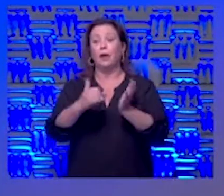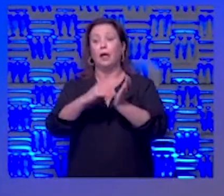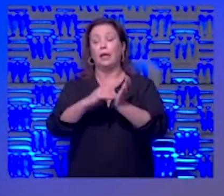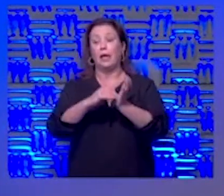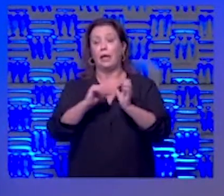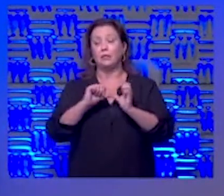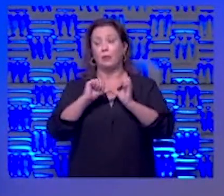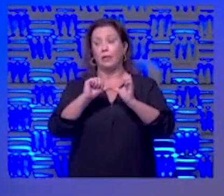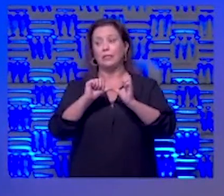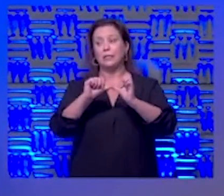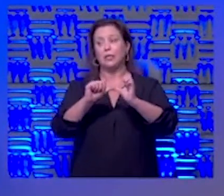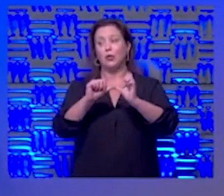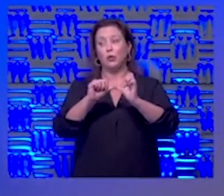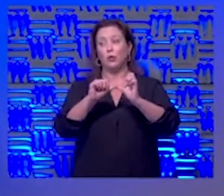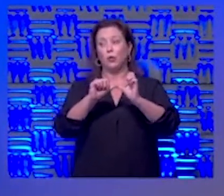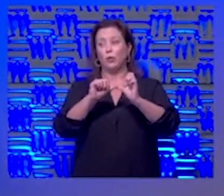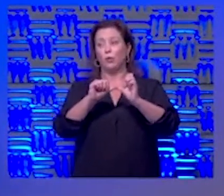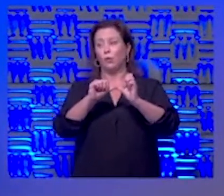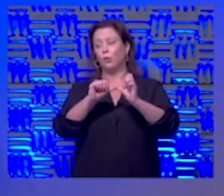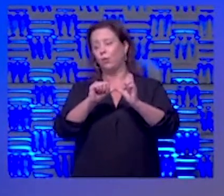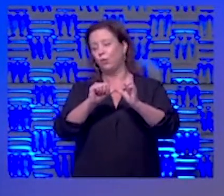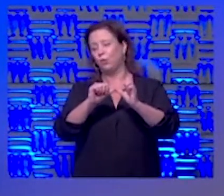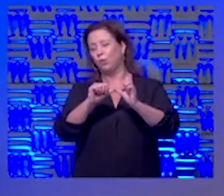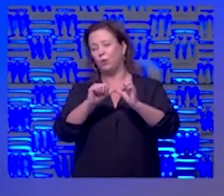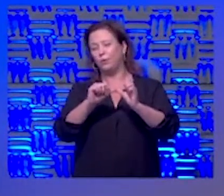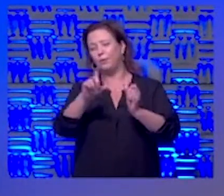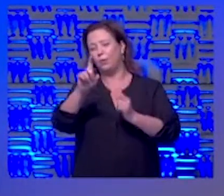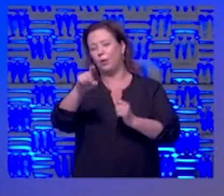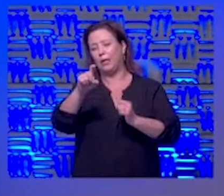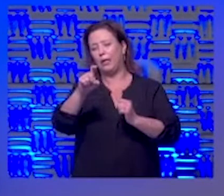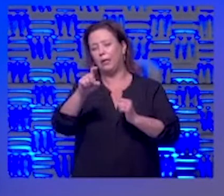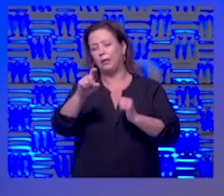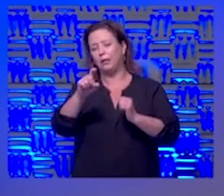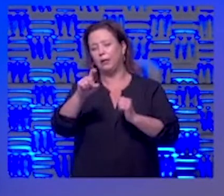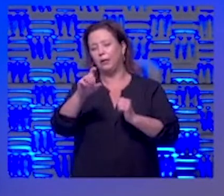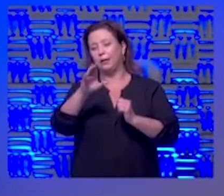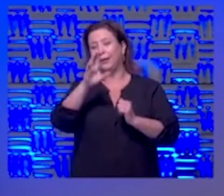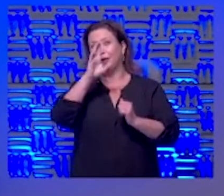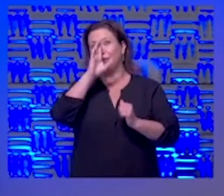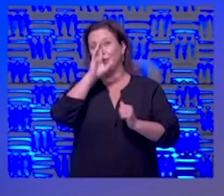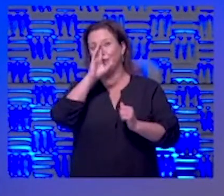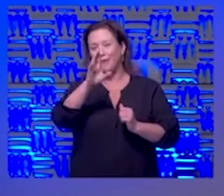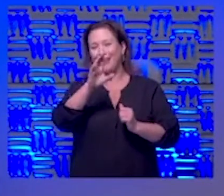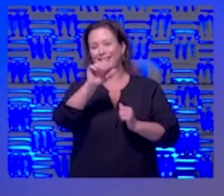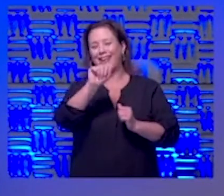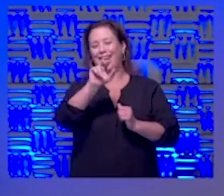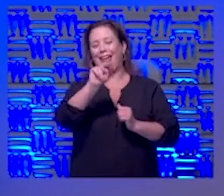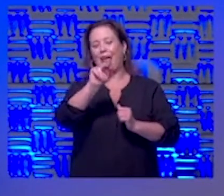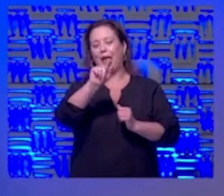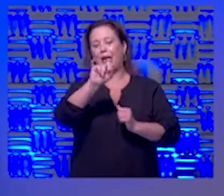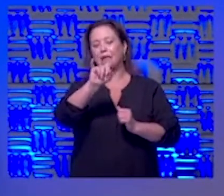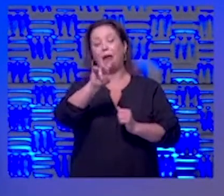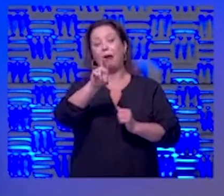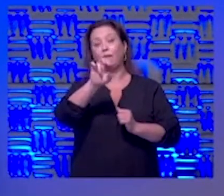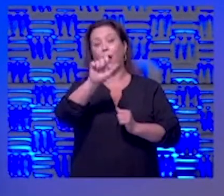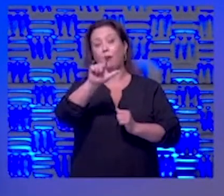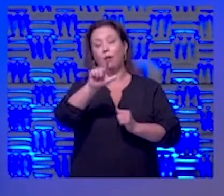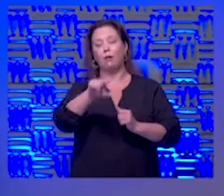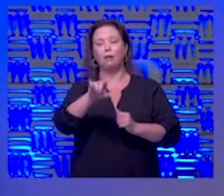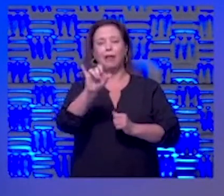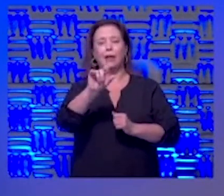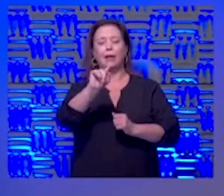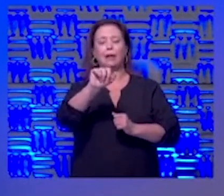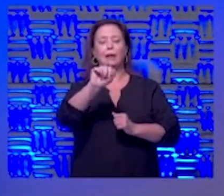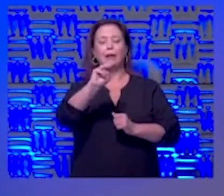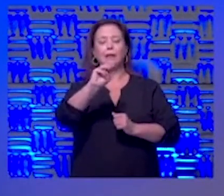as we move forward, we definitely need direct acting antivirals, something like Tamiflu